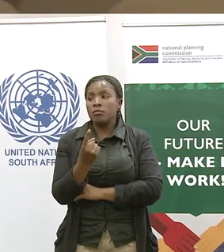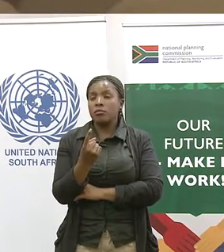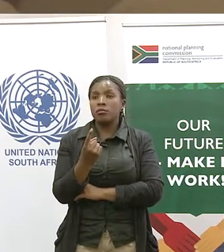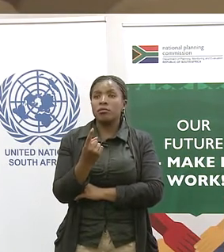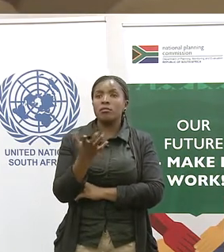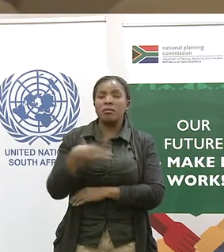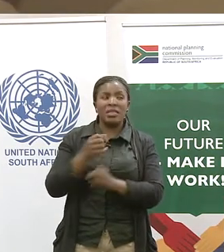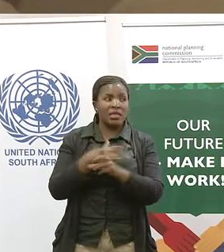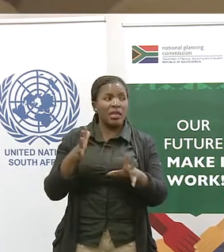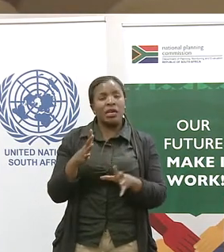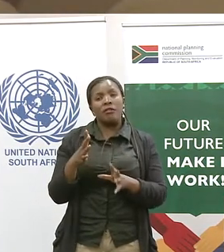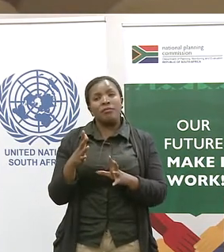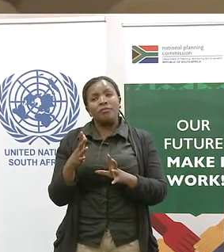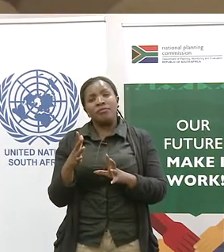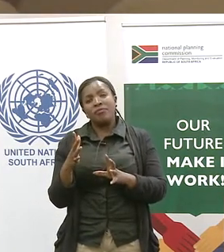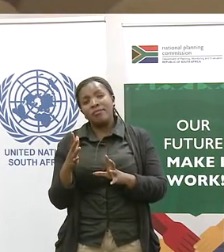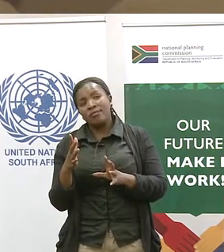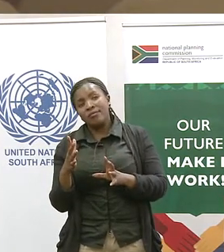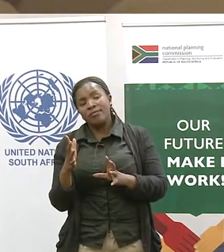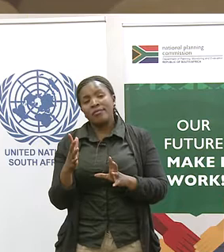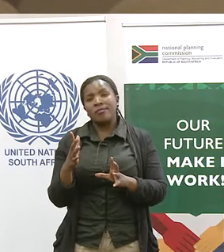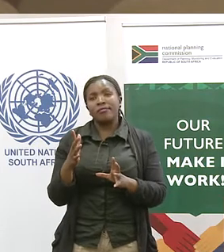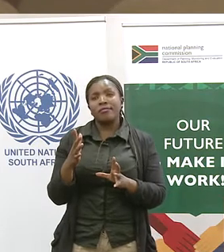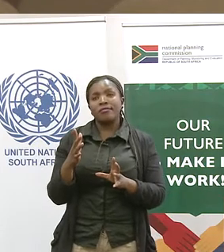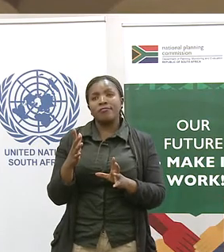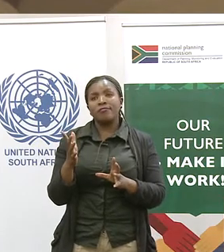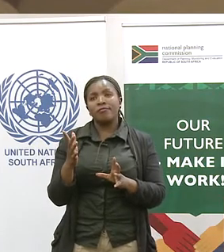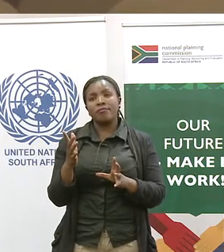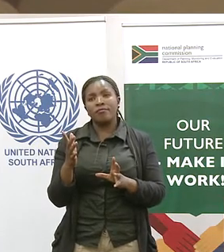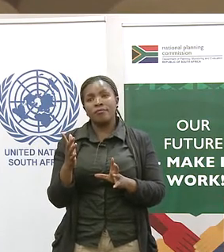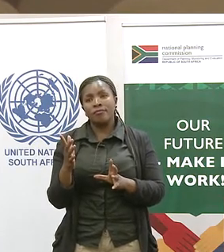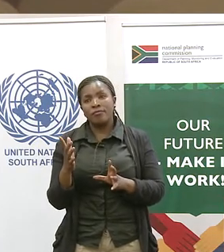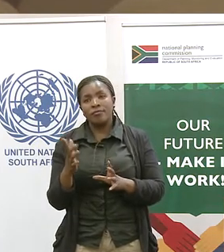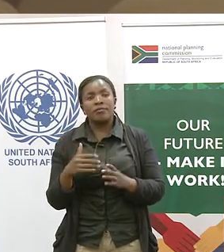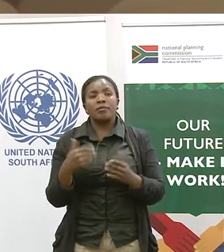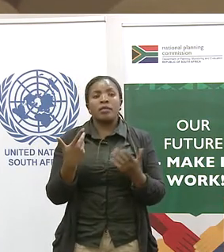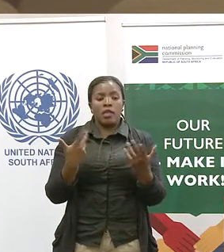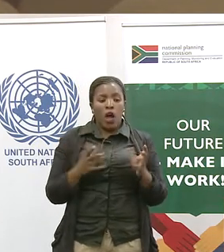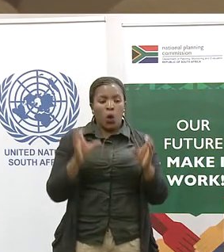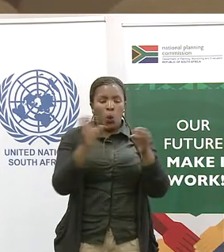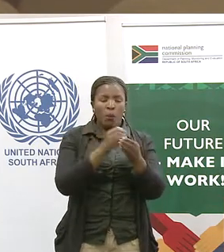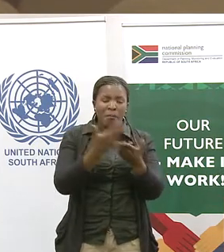we must acknowledge the work done by, let's call them veterans before us,